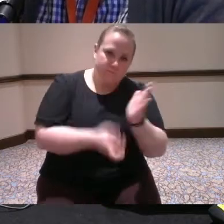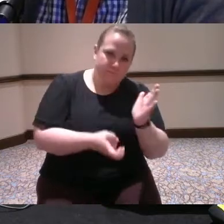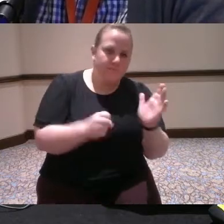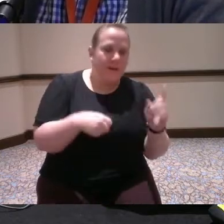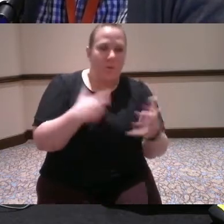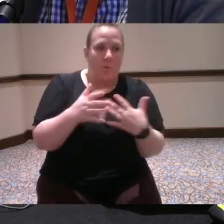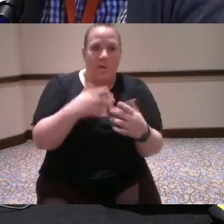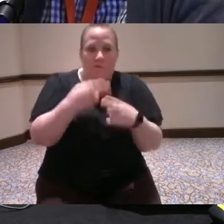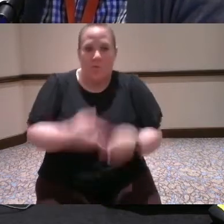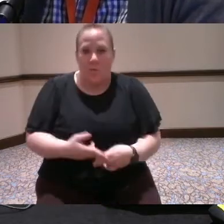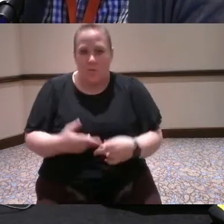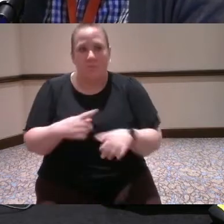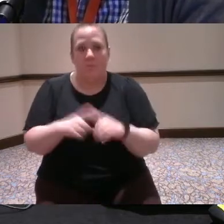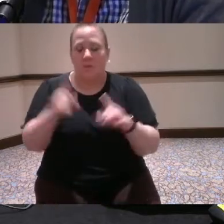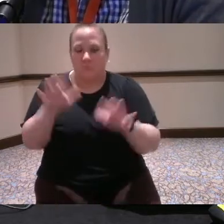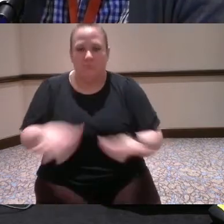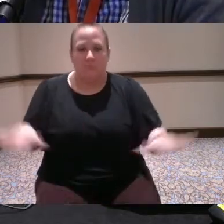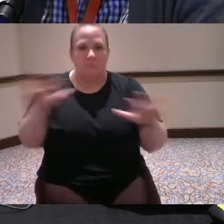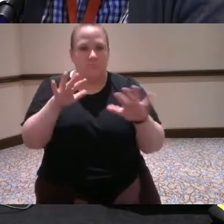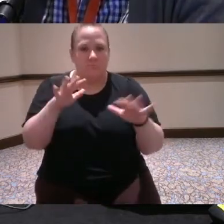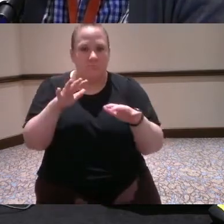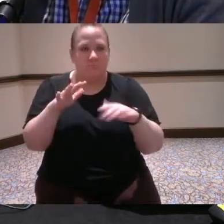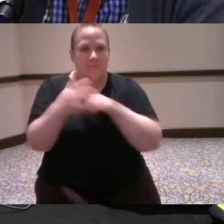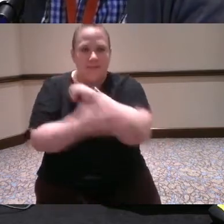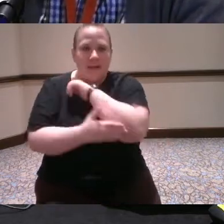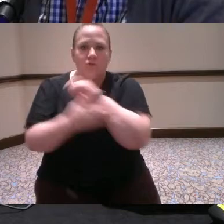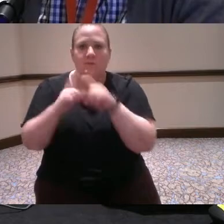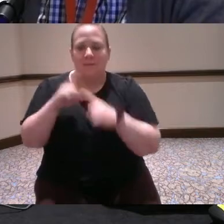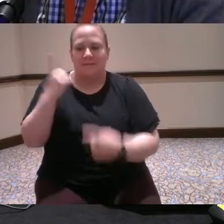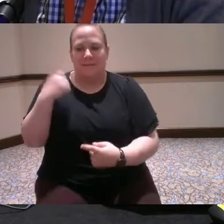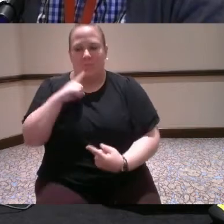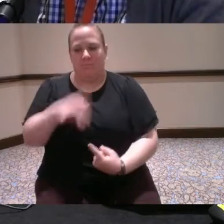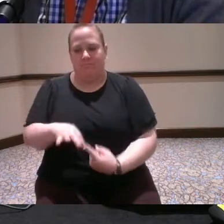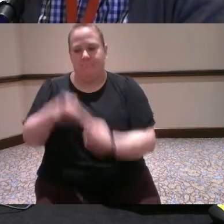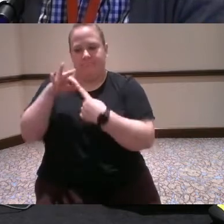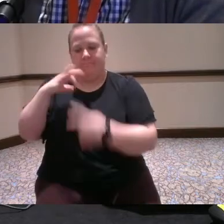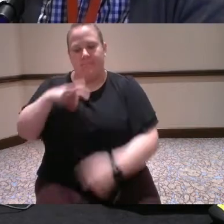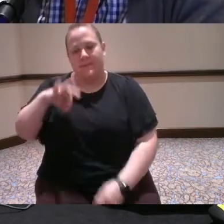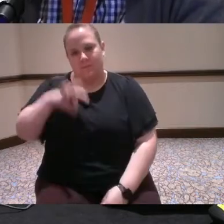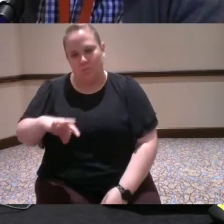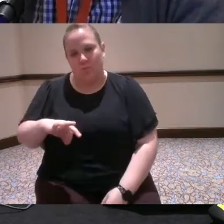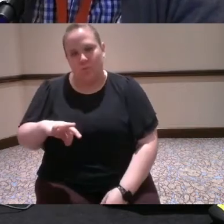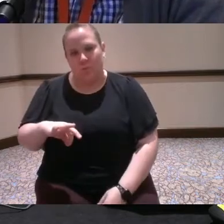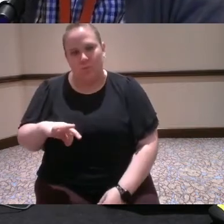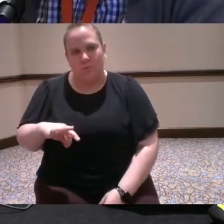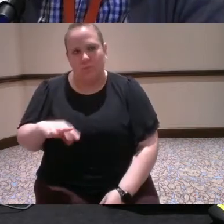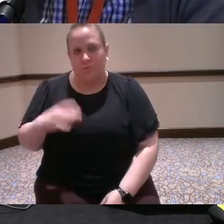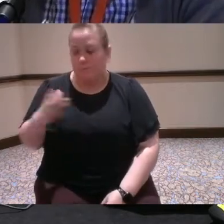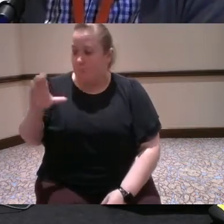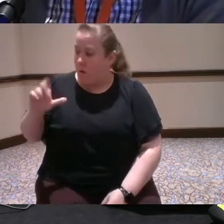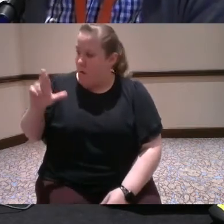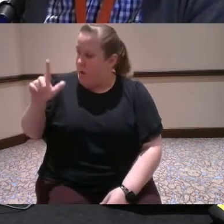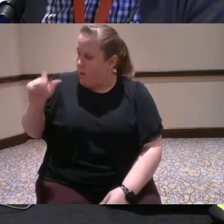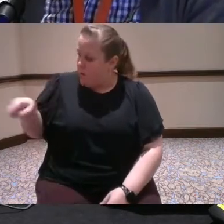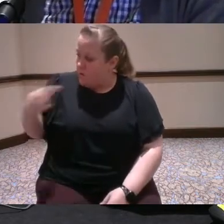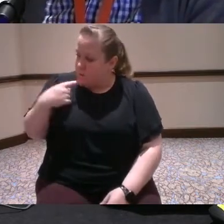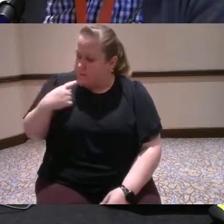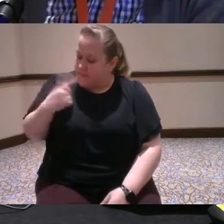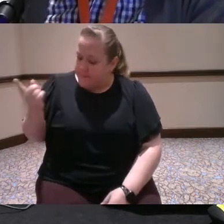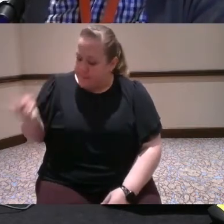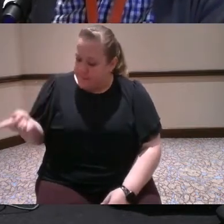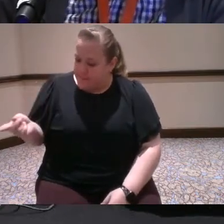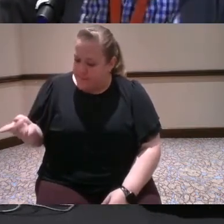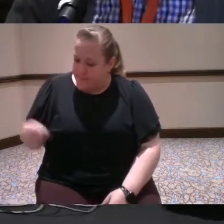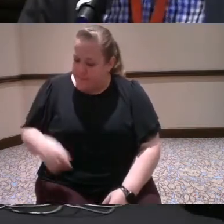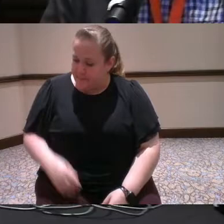whatever you call it, site specific is all over the country, but it feels like that's uniquely a Pittsburgh thing. And I think maybe Karla has something to say about